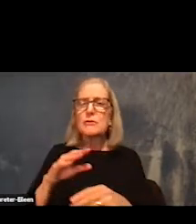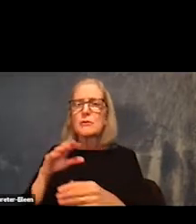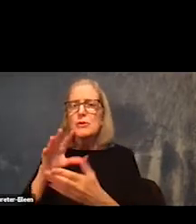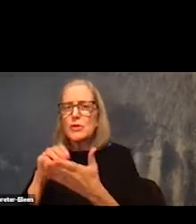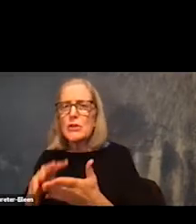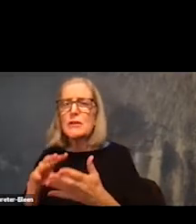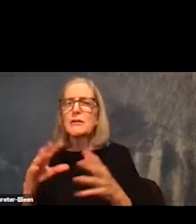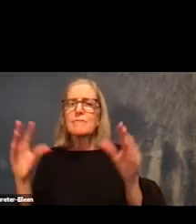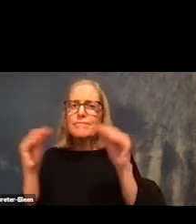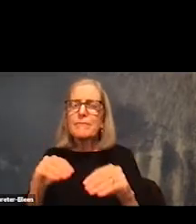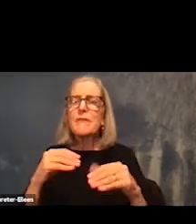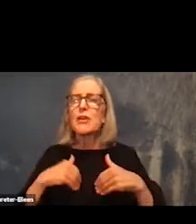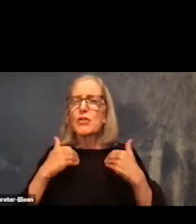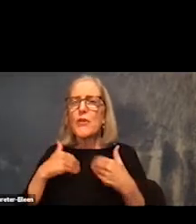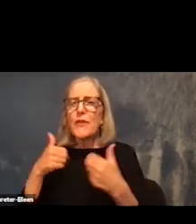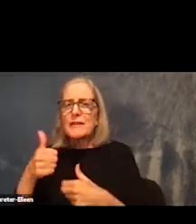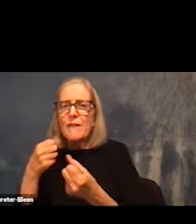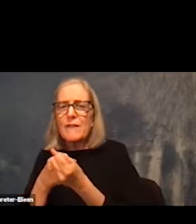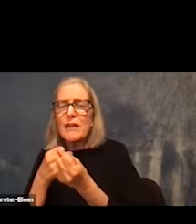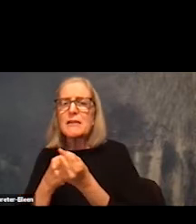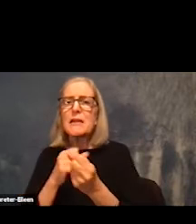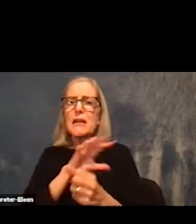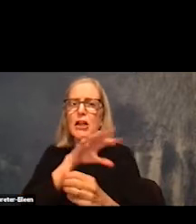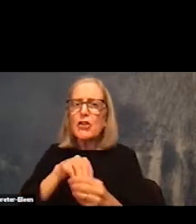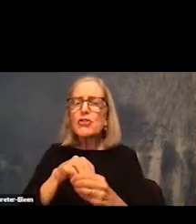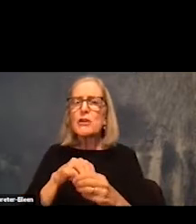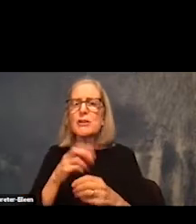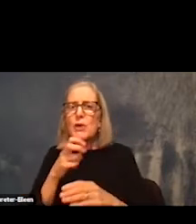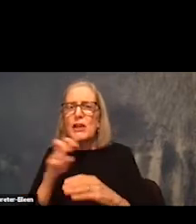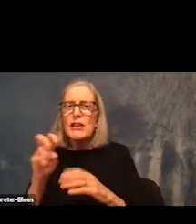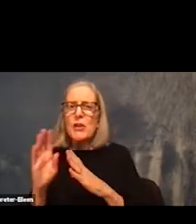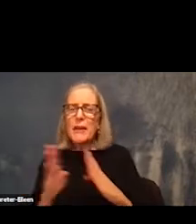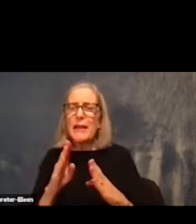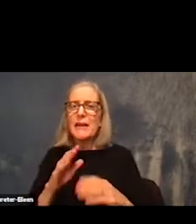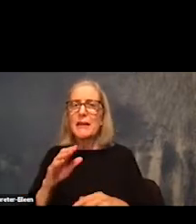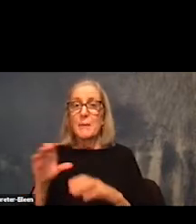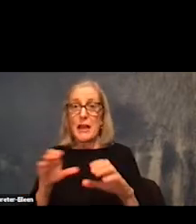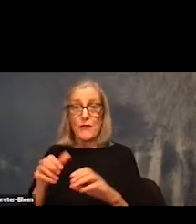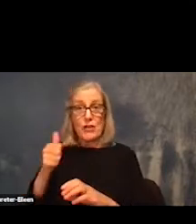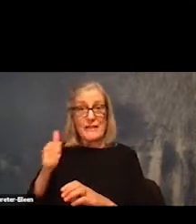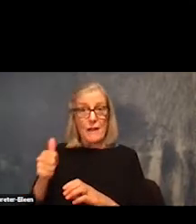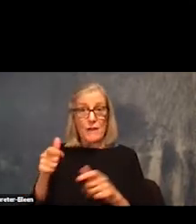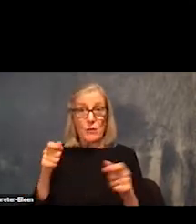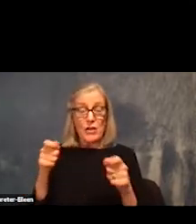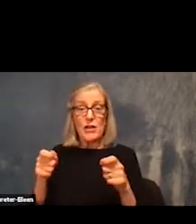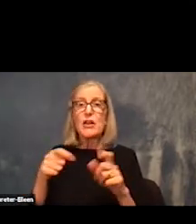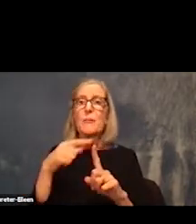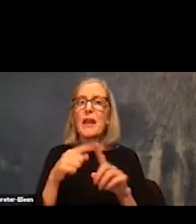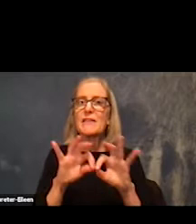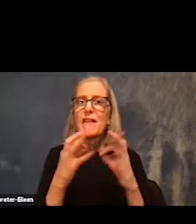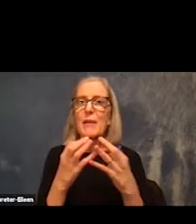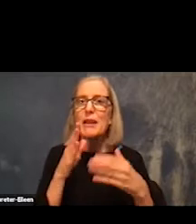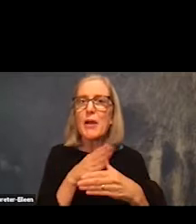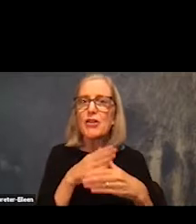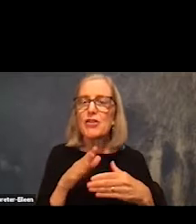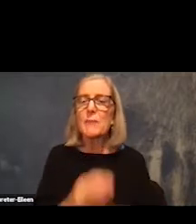youth self-efficacy, transition planning, behavior self-regulation, and family partnerships. We can't expect